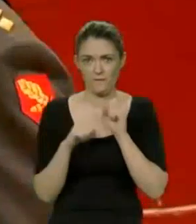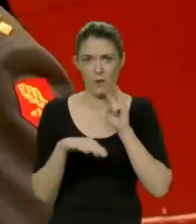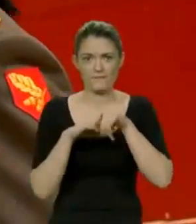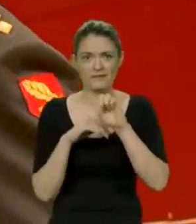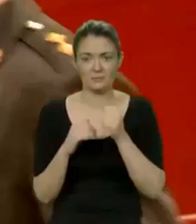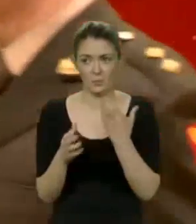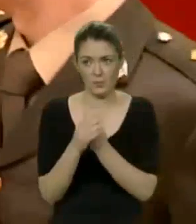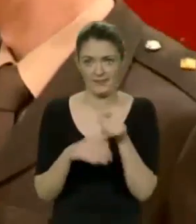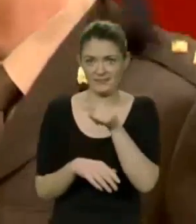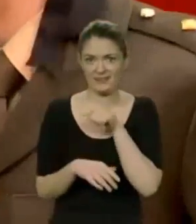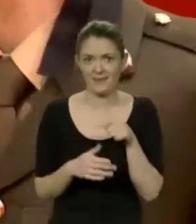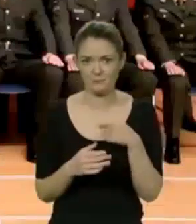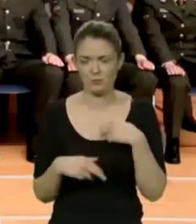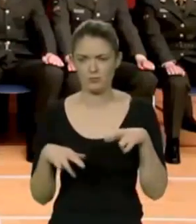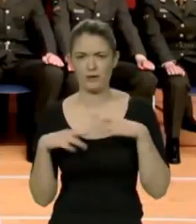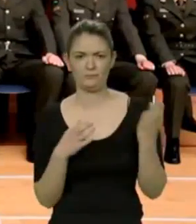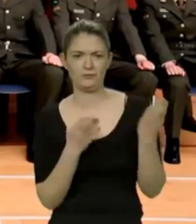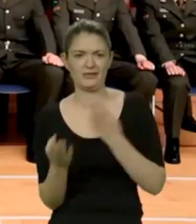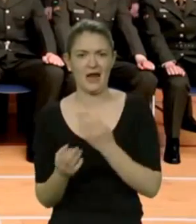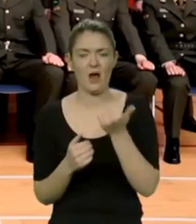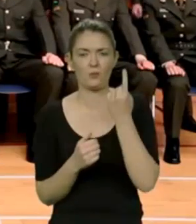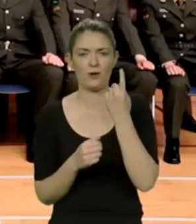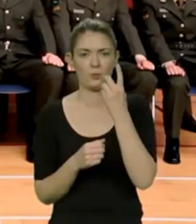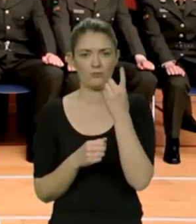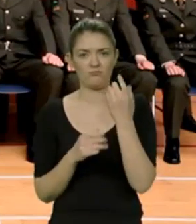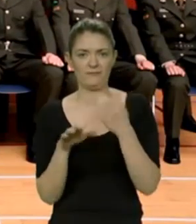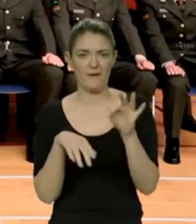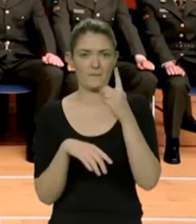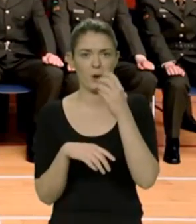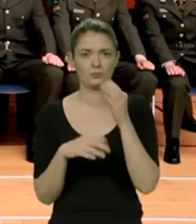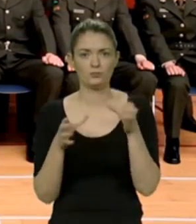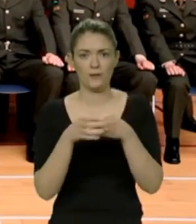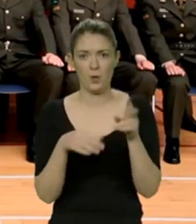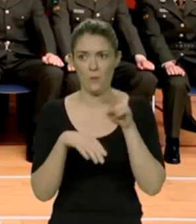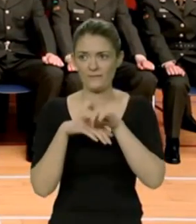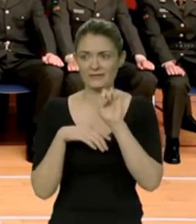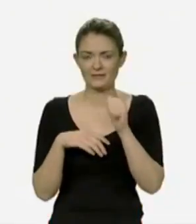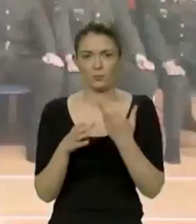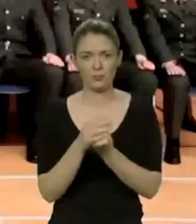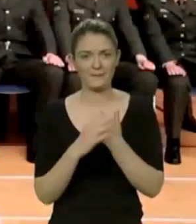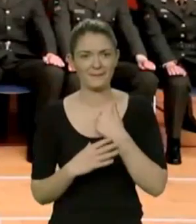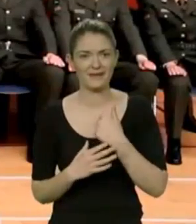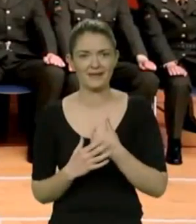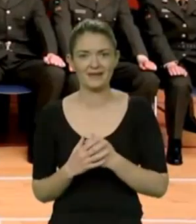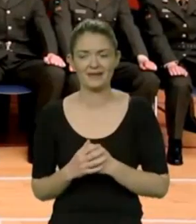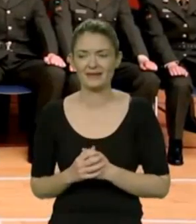some of them. I will be proud bringing anyone of the 104th Troop overseas with me.